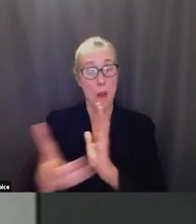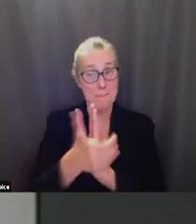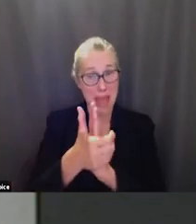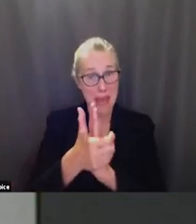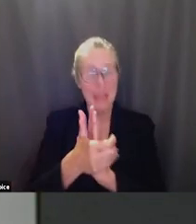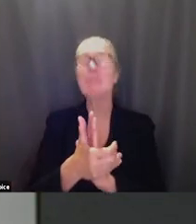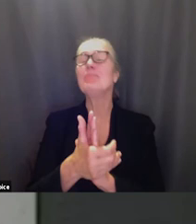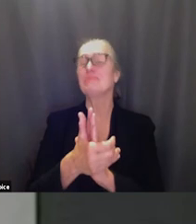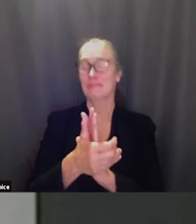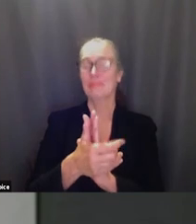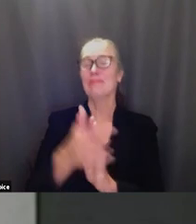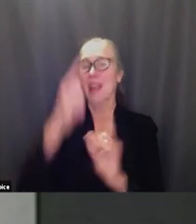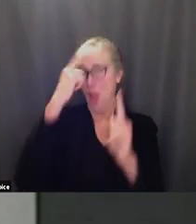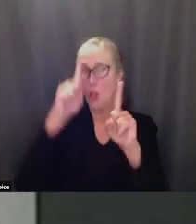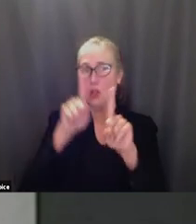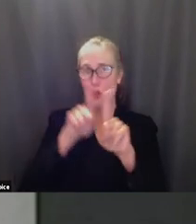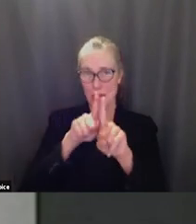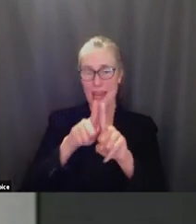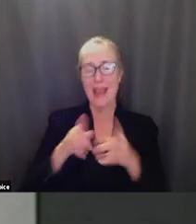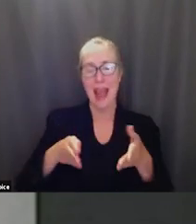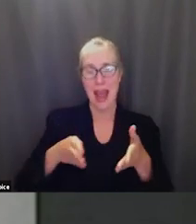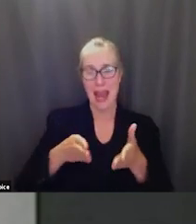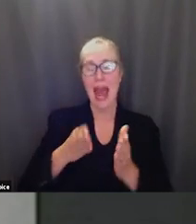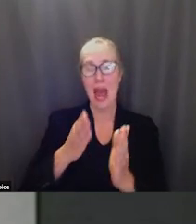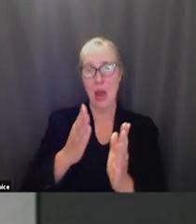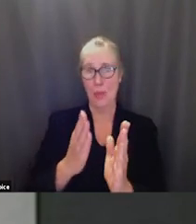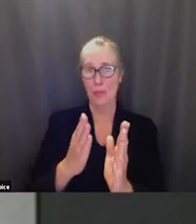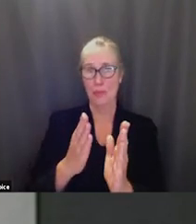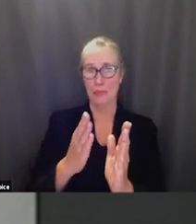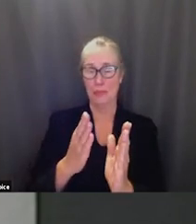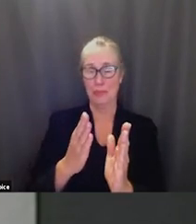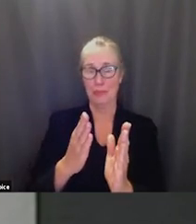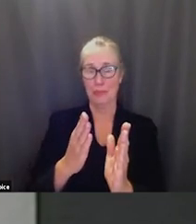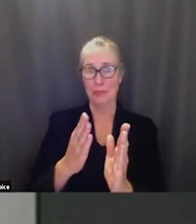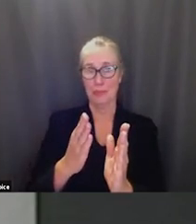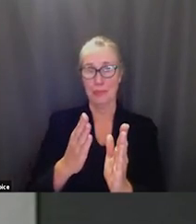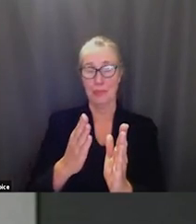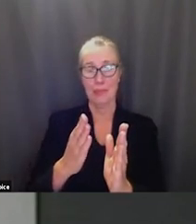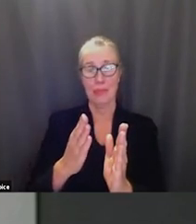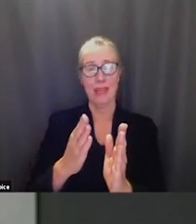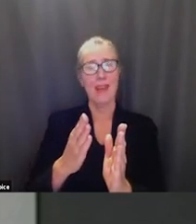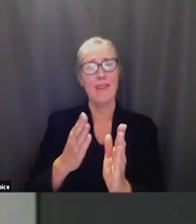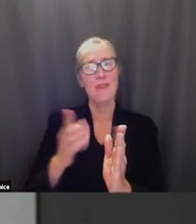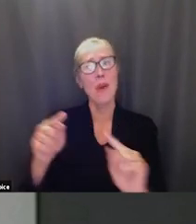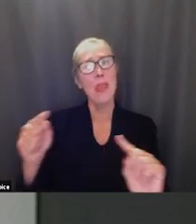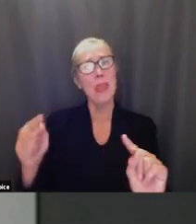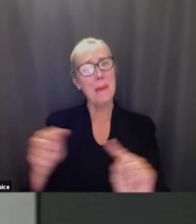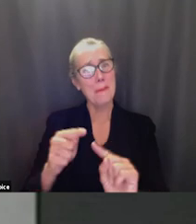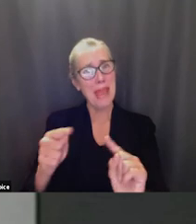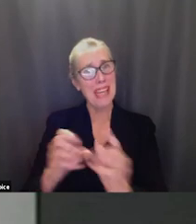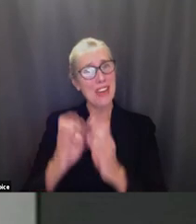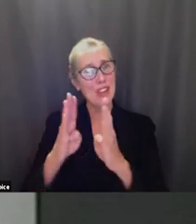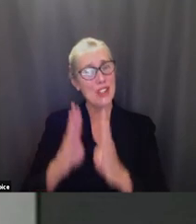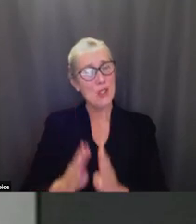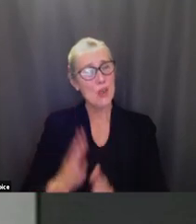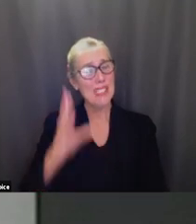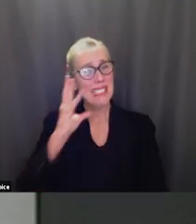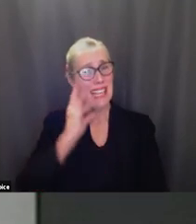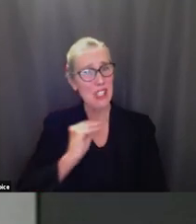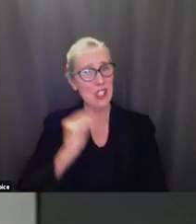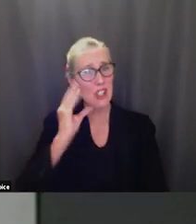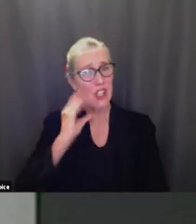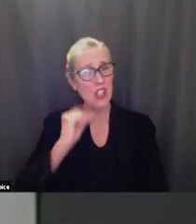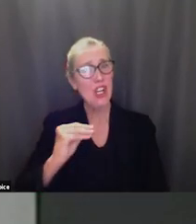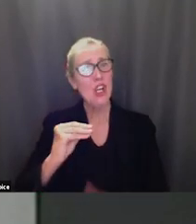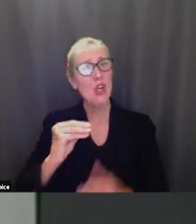way to allow for the pain that these students have endured to be alleviated